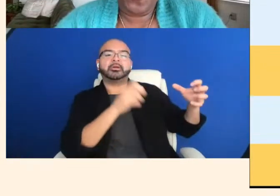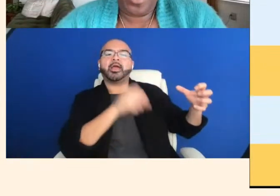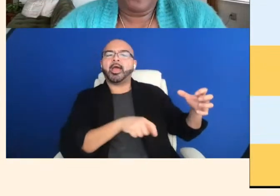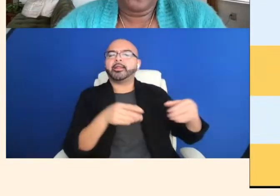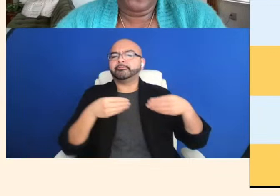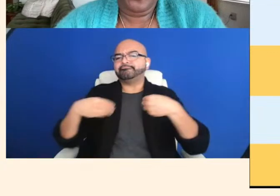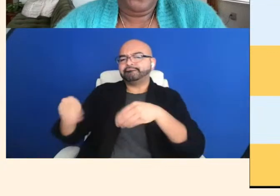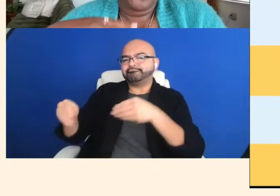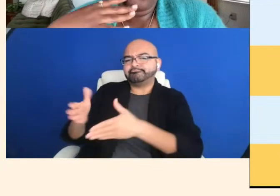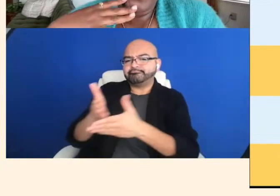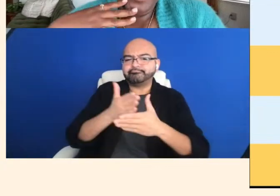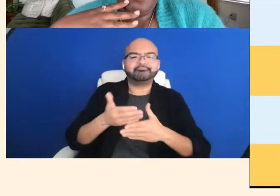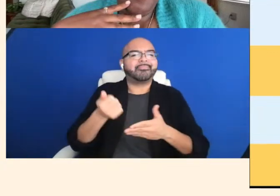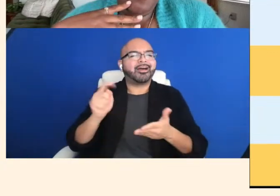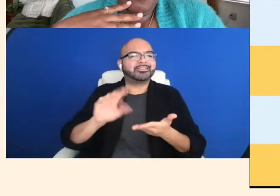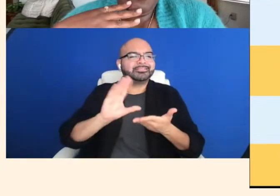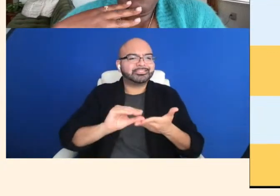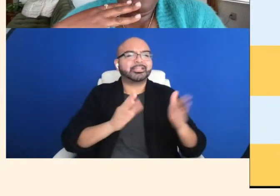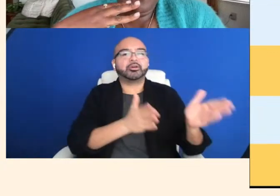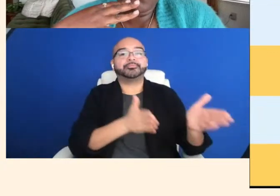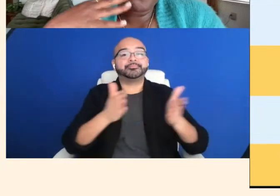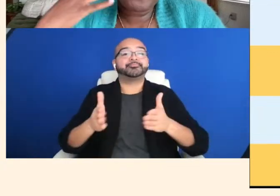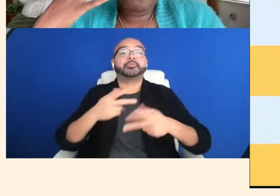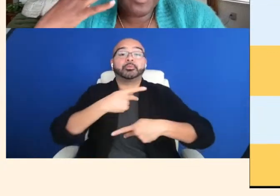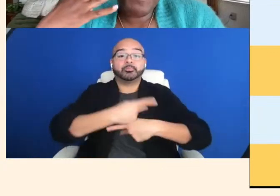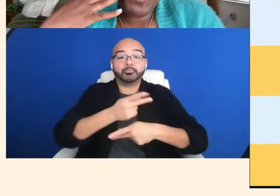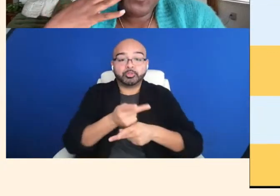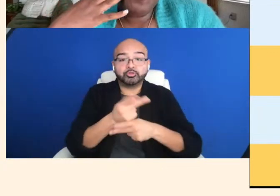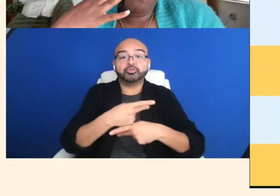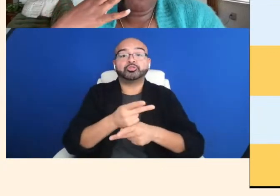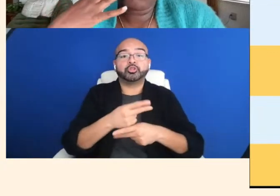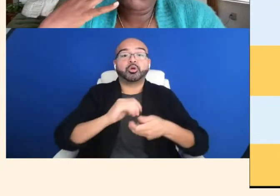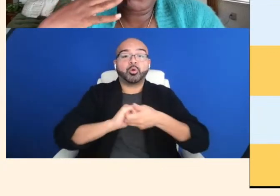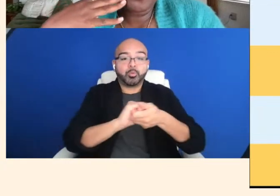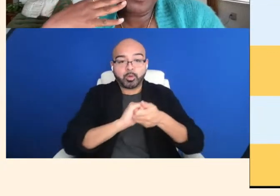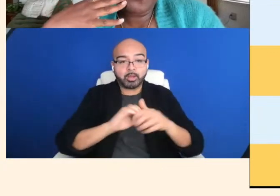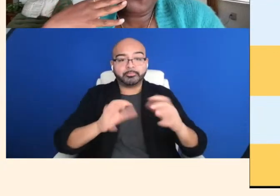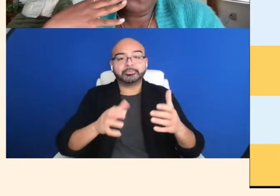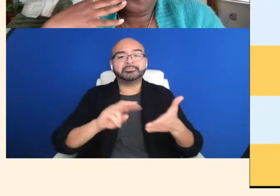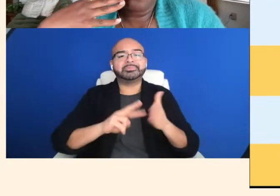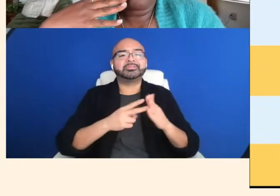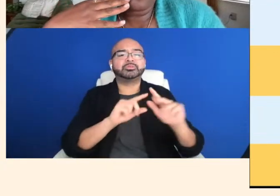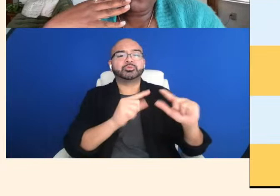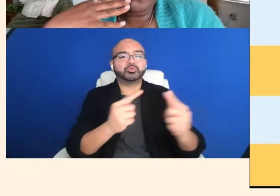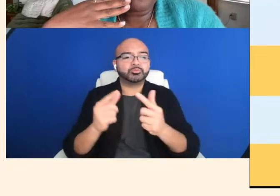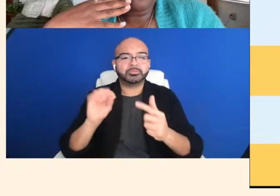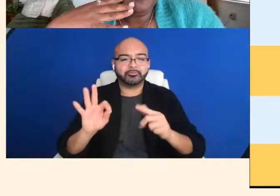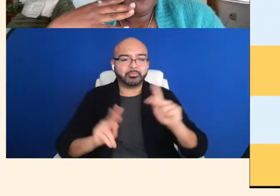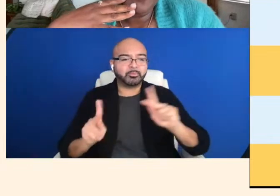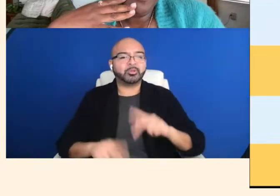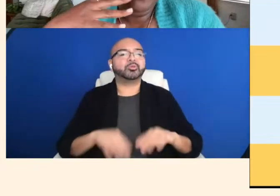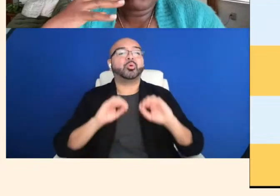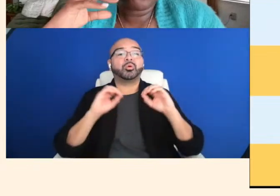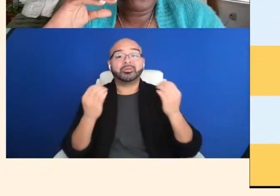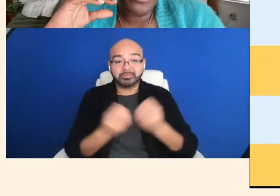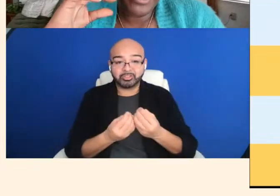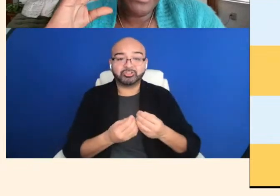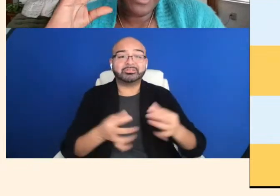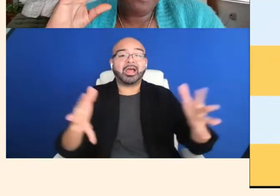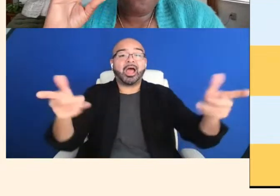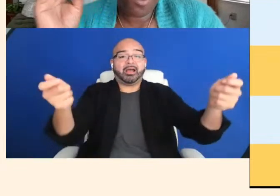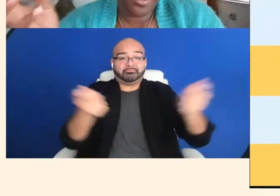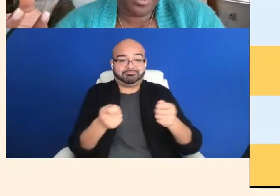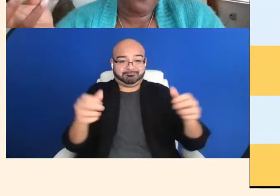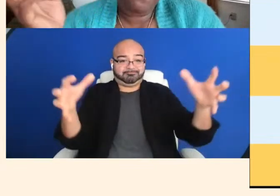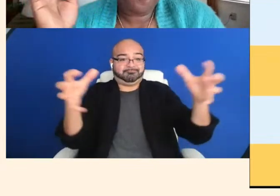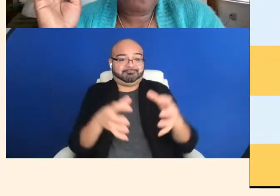producer co-ops where groups of people or organizations pool their labor to create